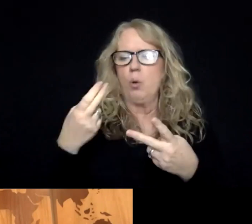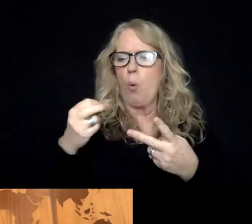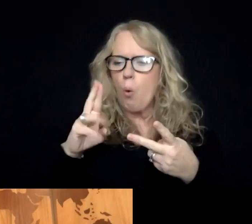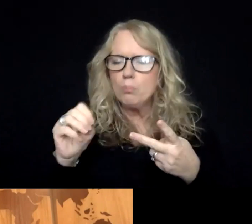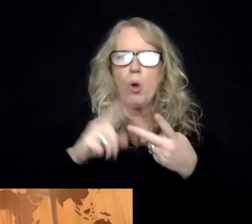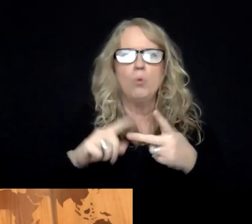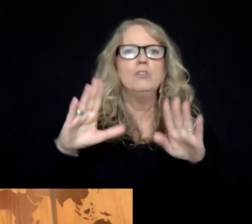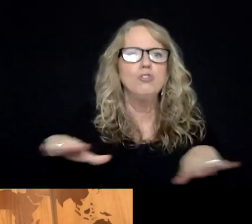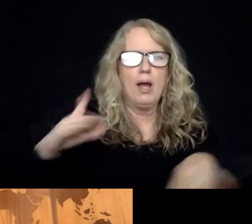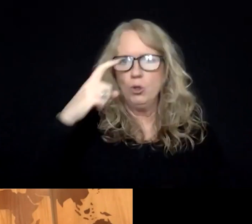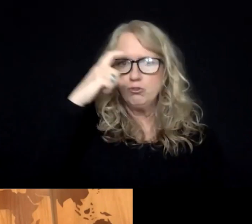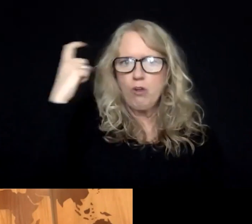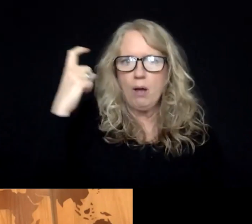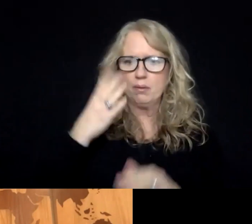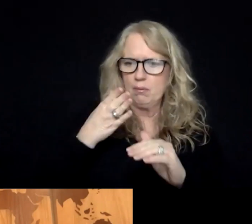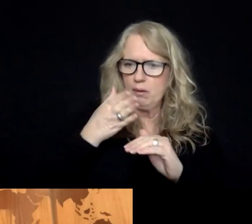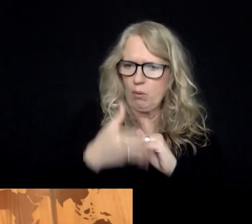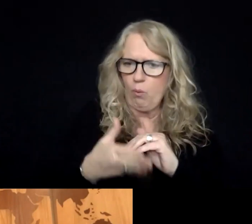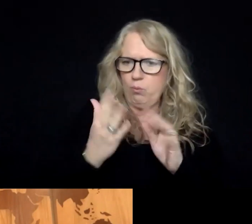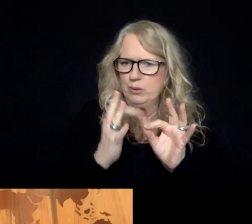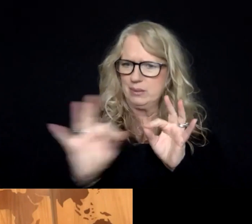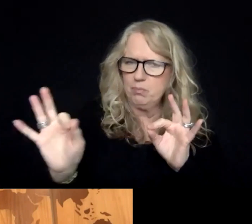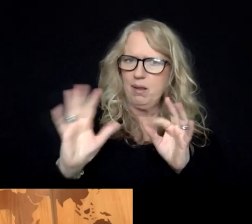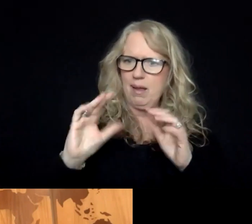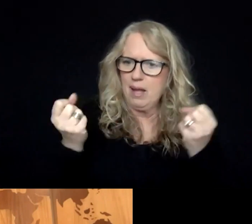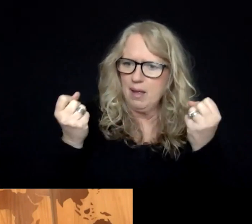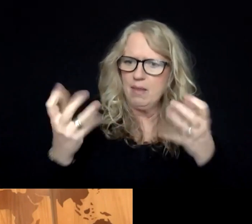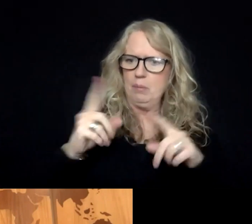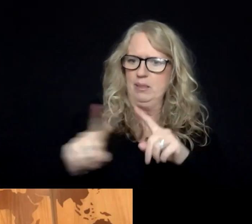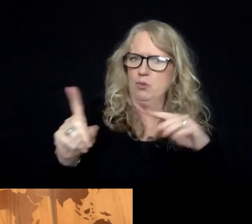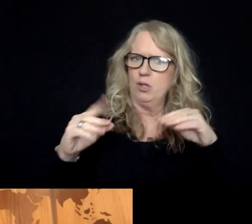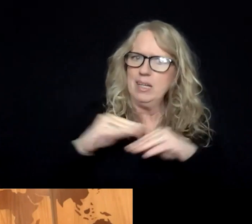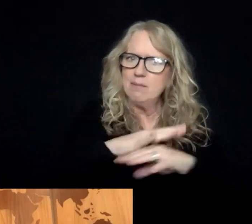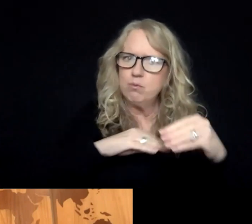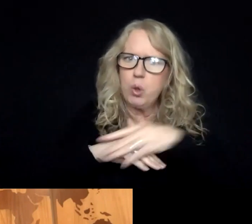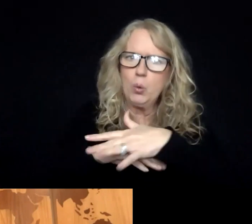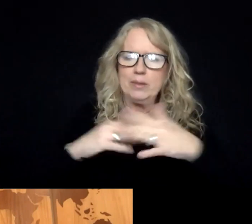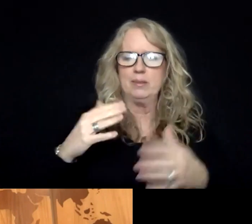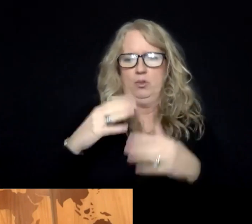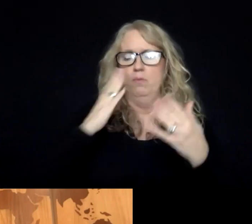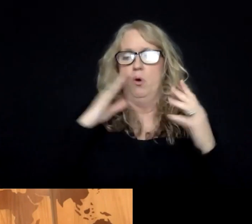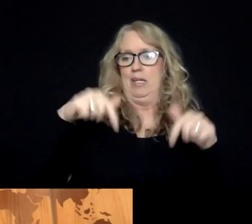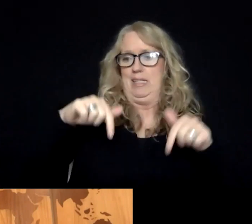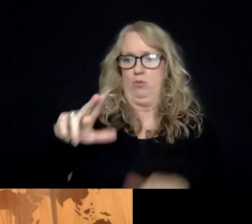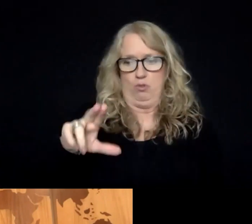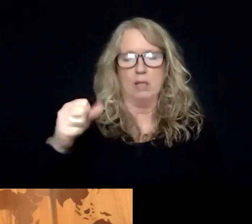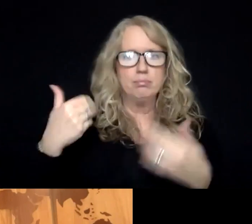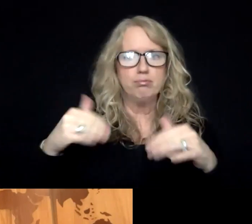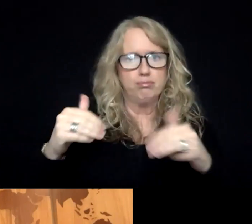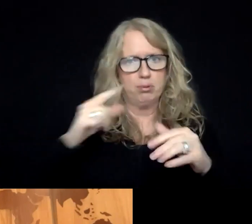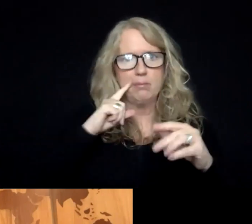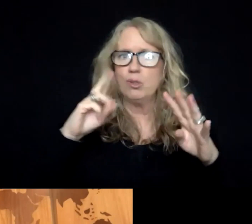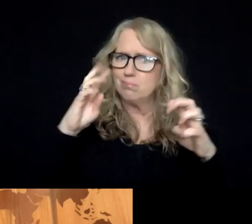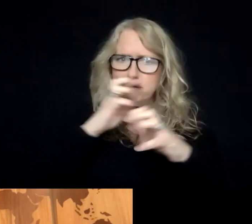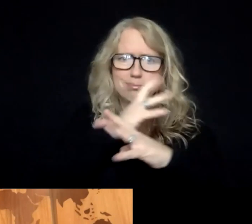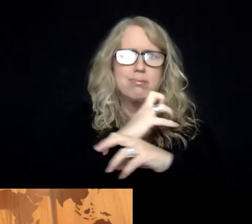trauma, can oversimplify the intricate web of influences. So in the United States, as you may be aware, we're facing some complex challenges